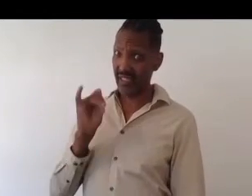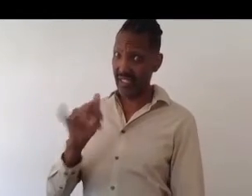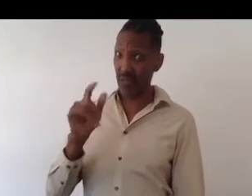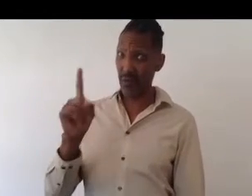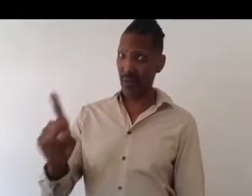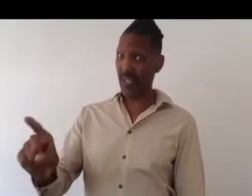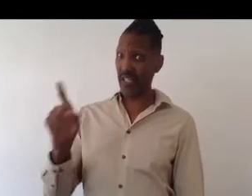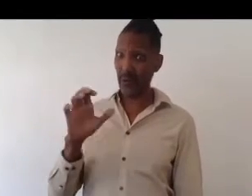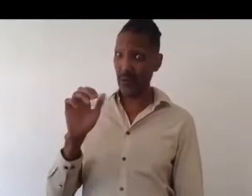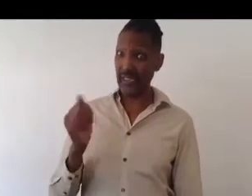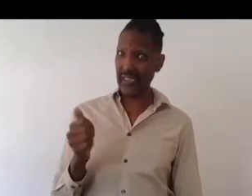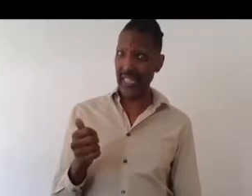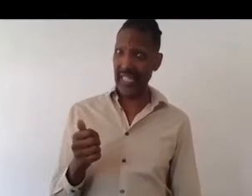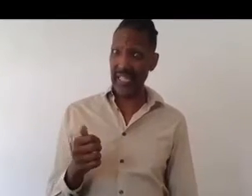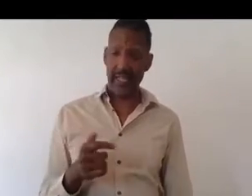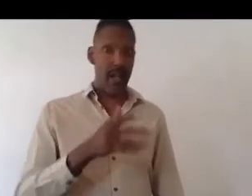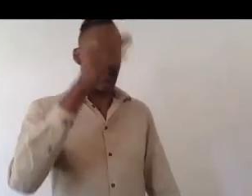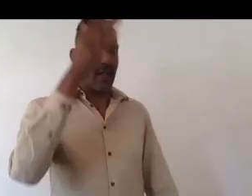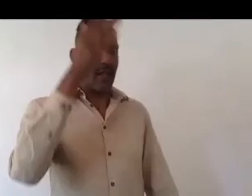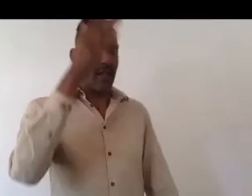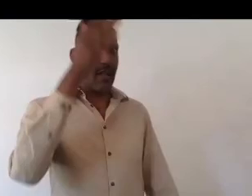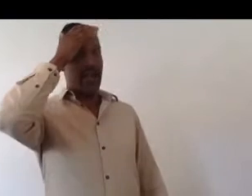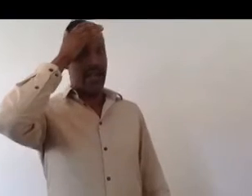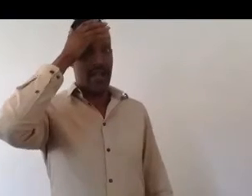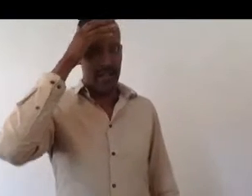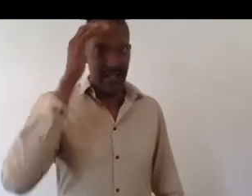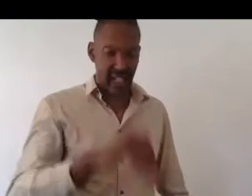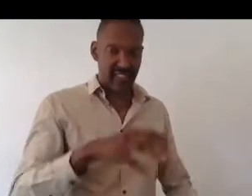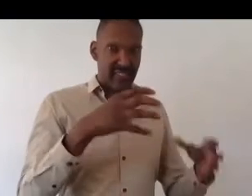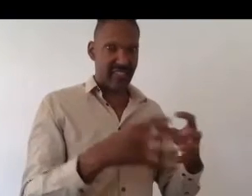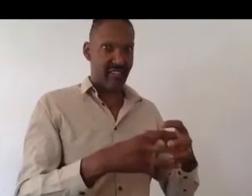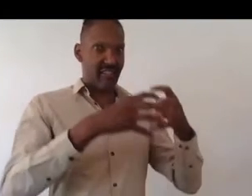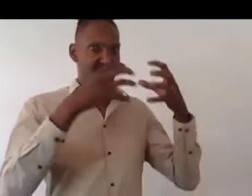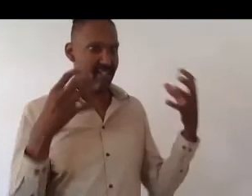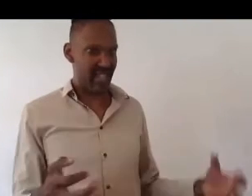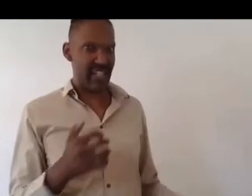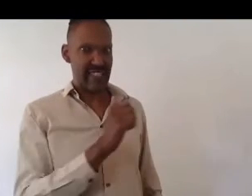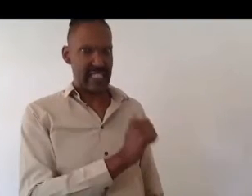100 tens. Whoa, that's a lot of tens.